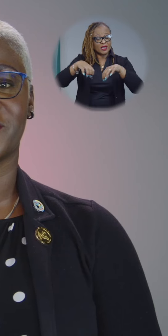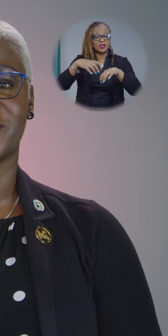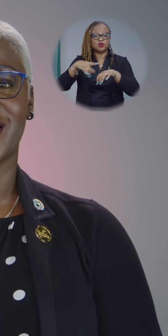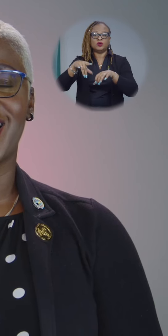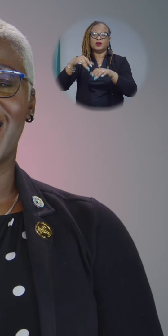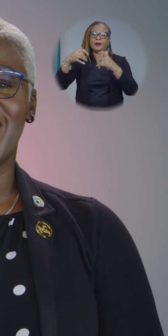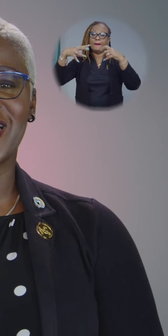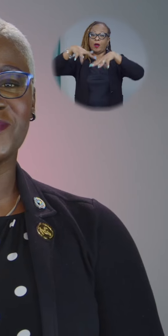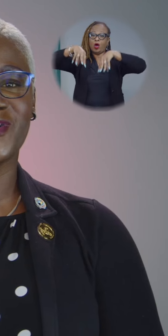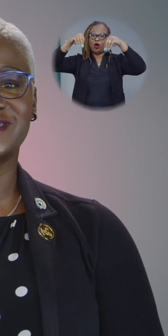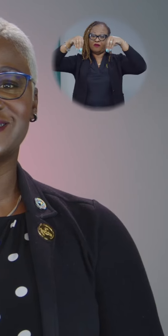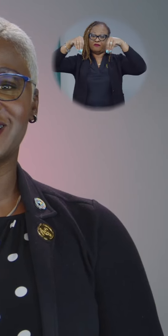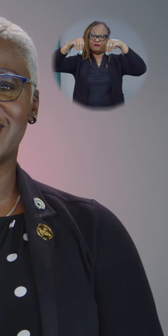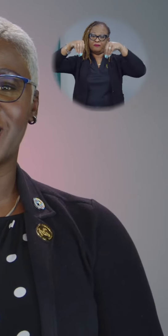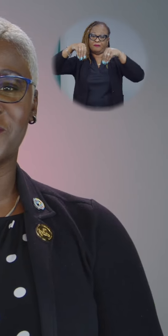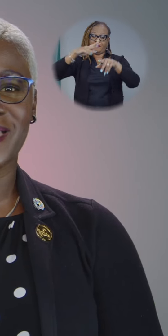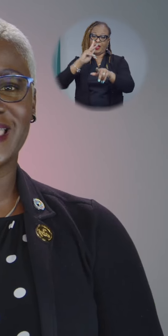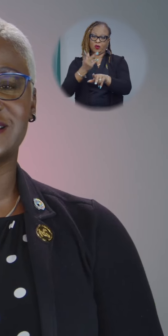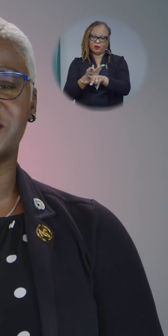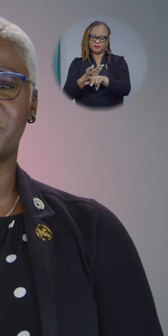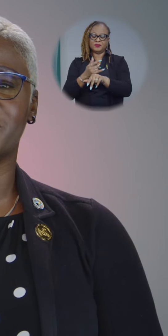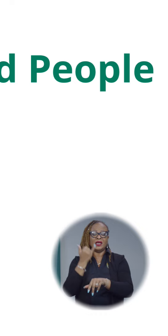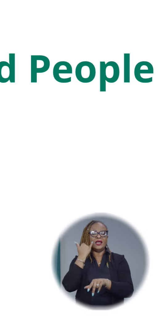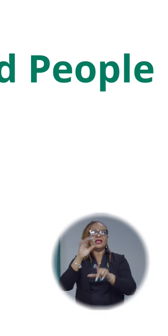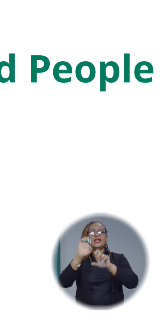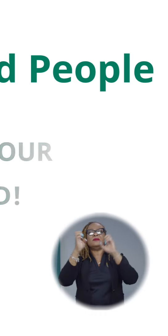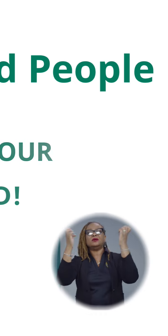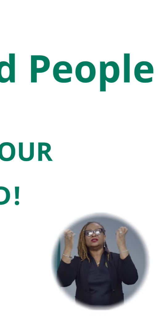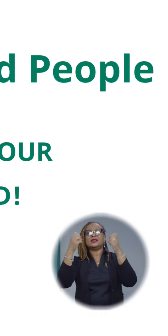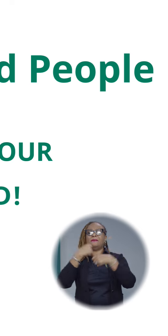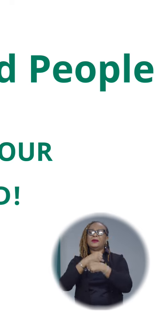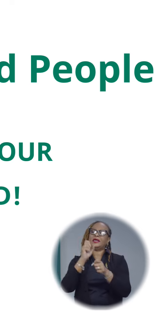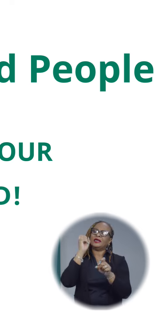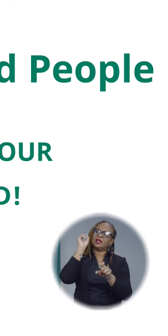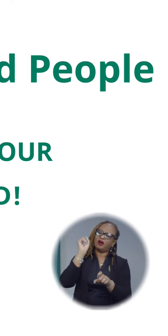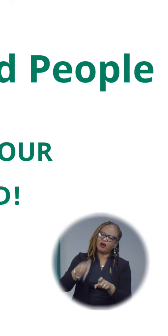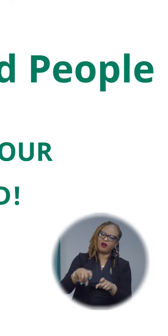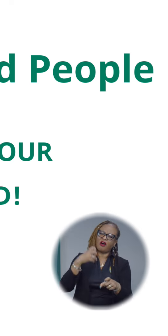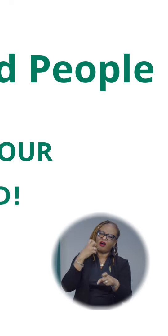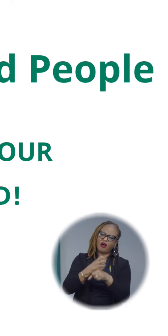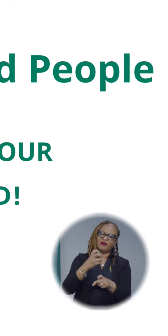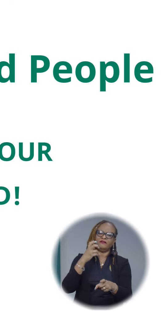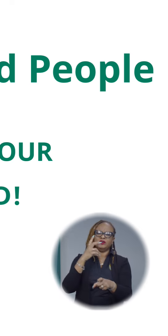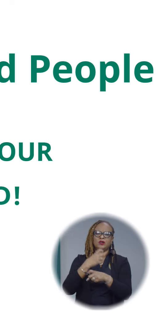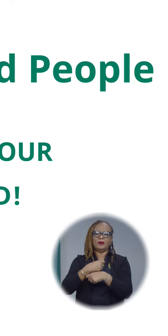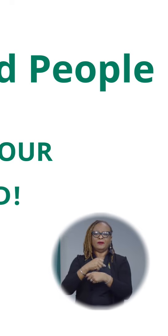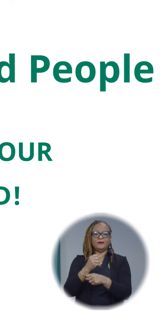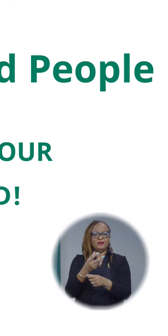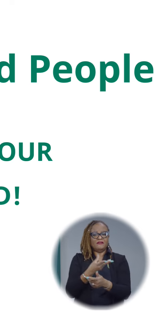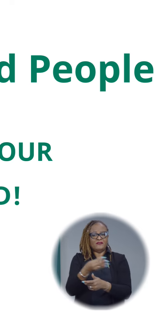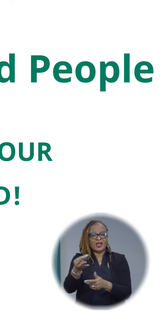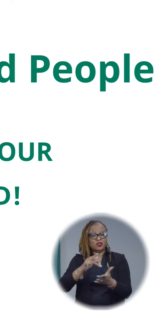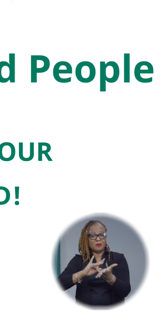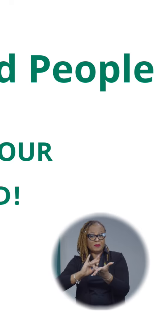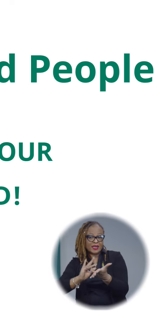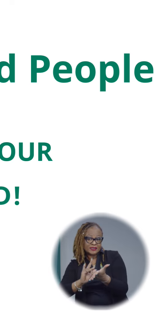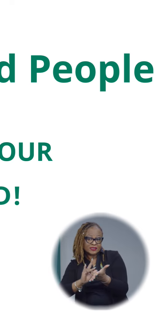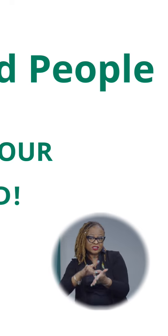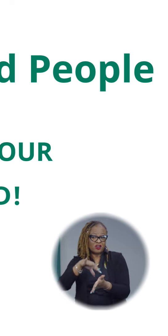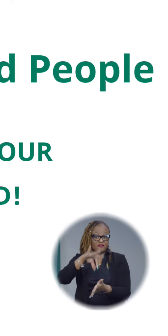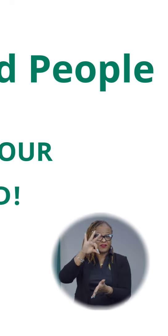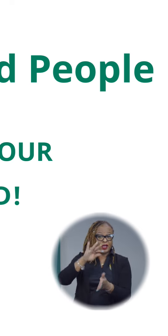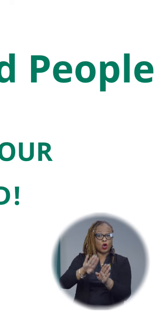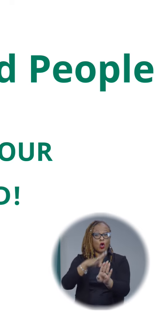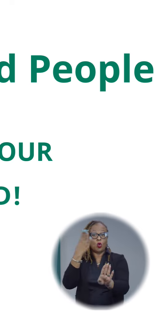an emergency can make it difficult for you to refill your prescription or to find an open pharmacy